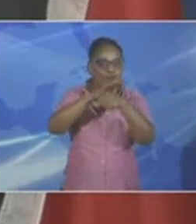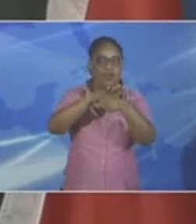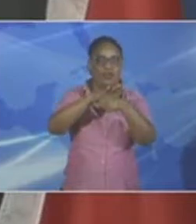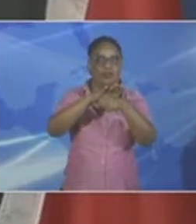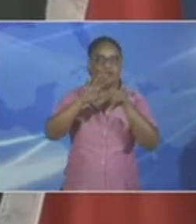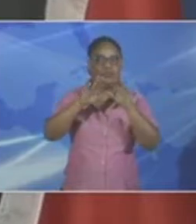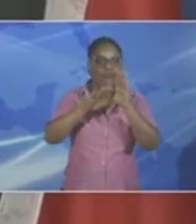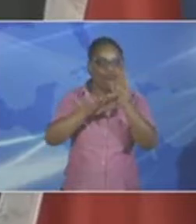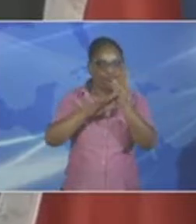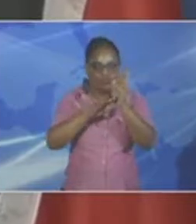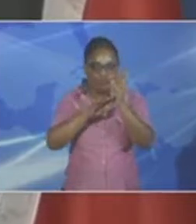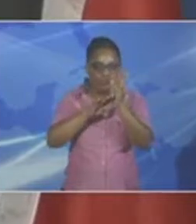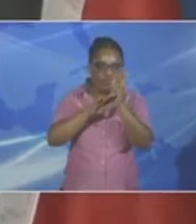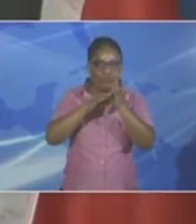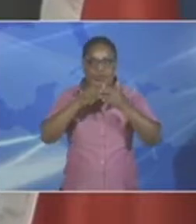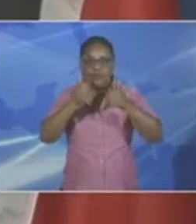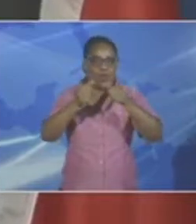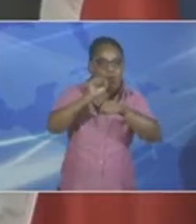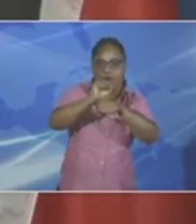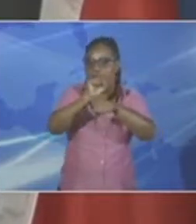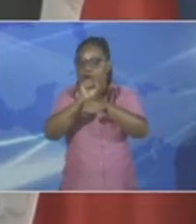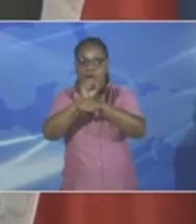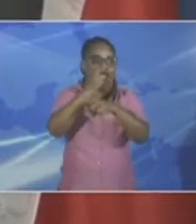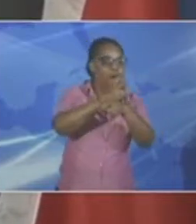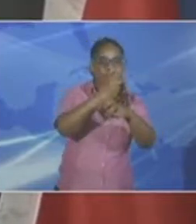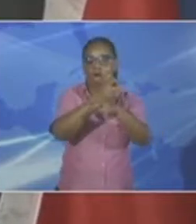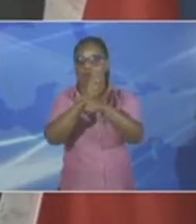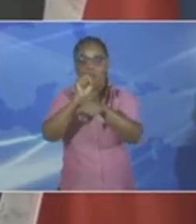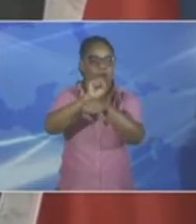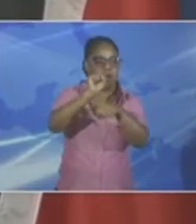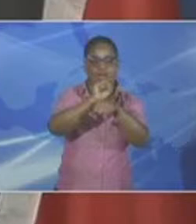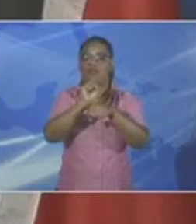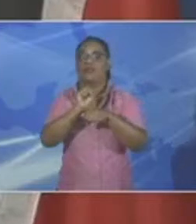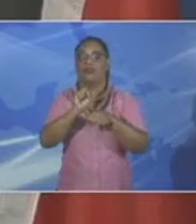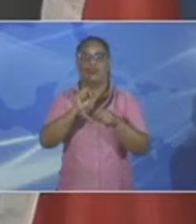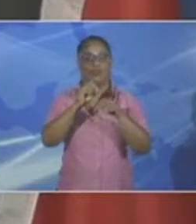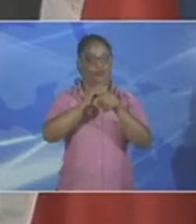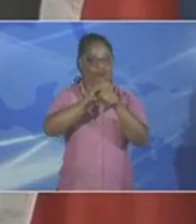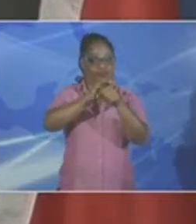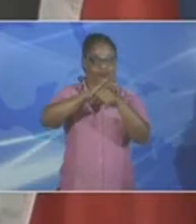begin to think that it might be over soon, and we can look back